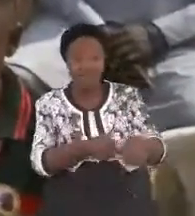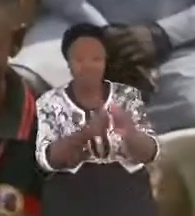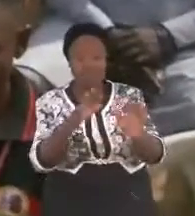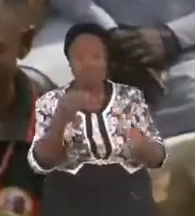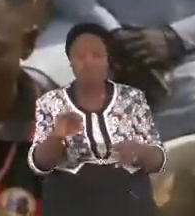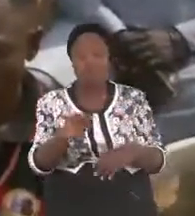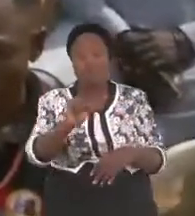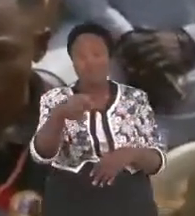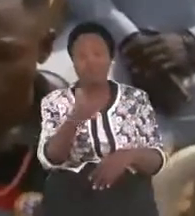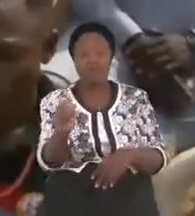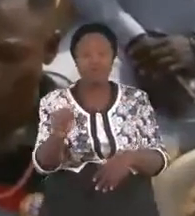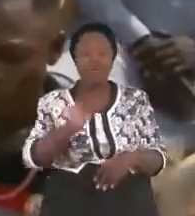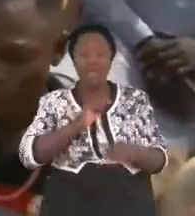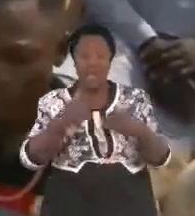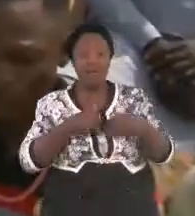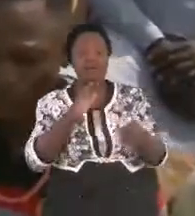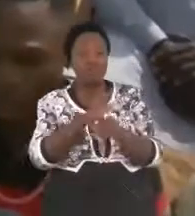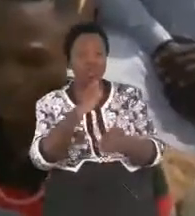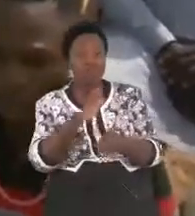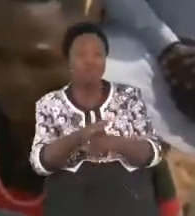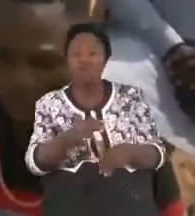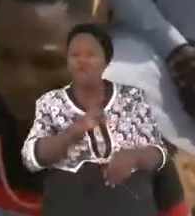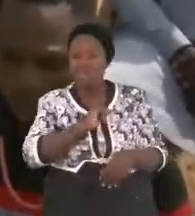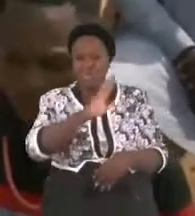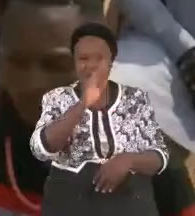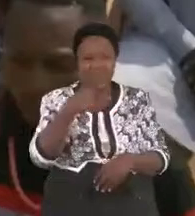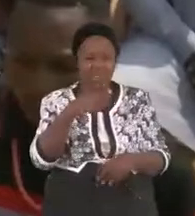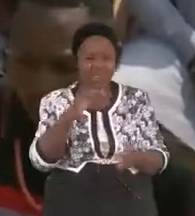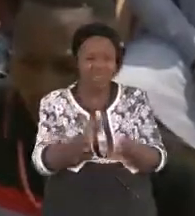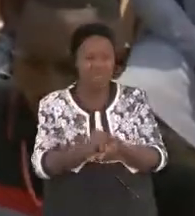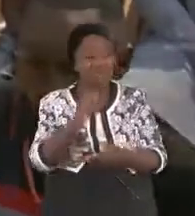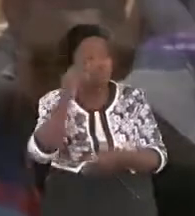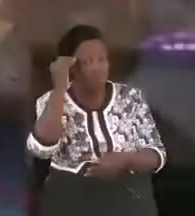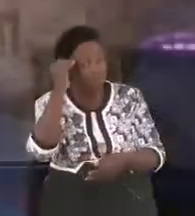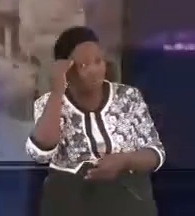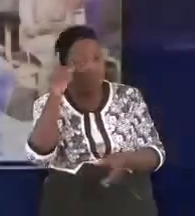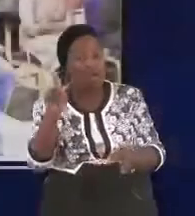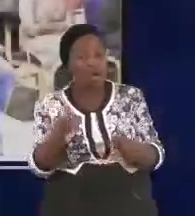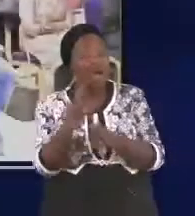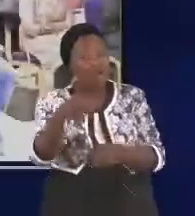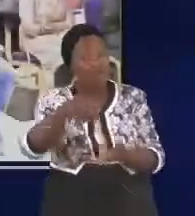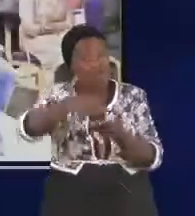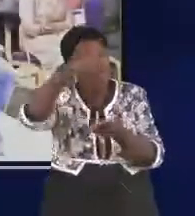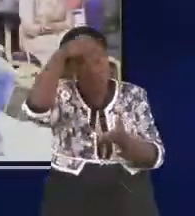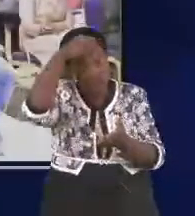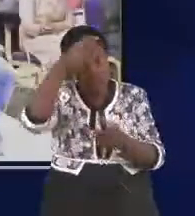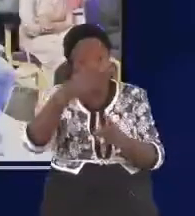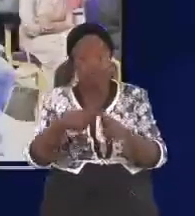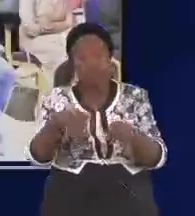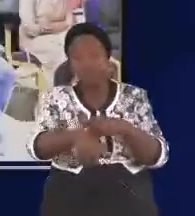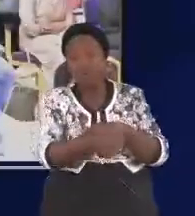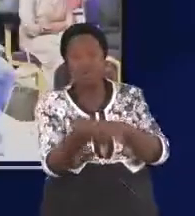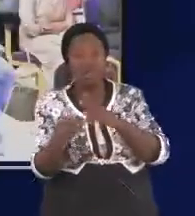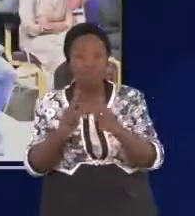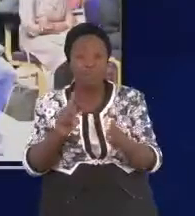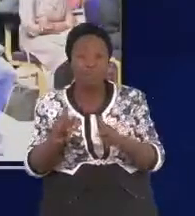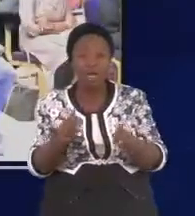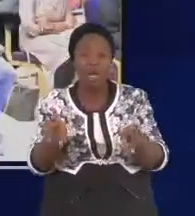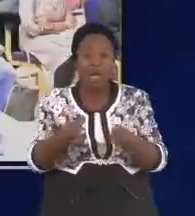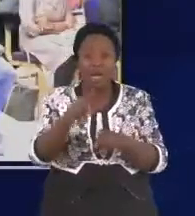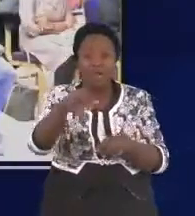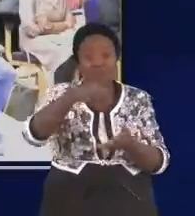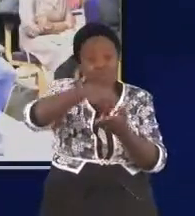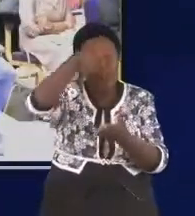that. You know, as you learn from other people, as you learn from